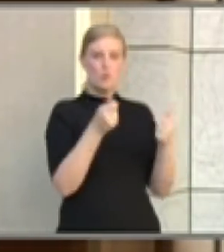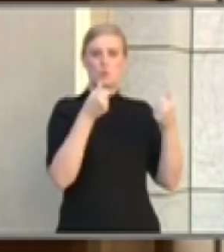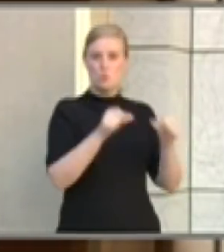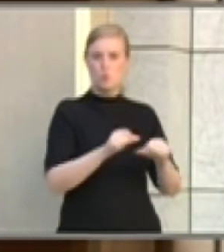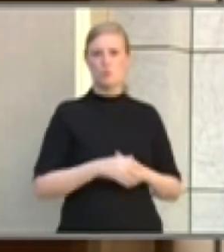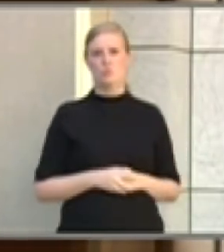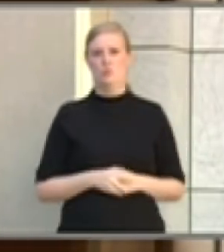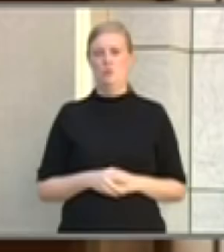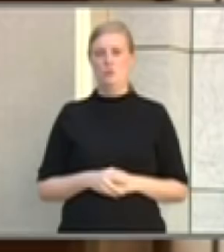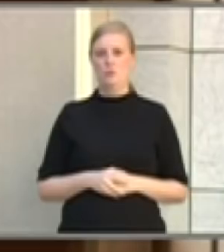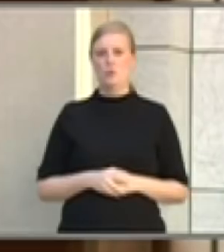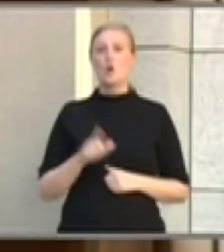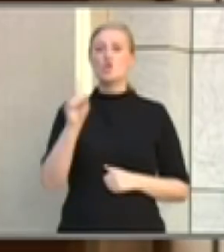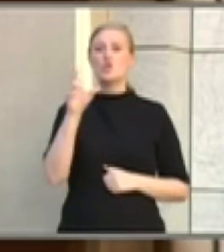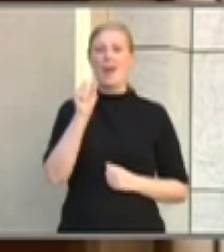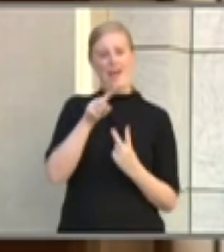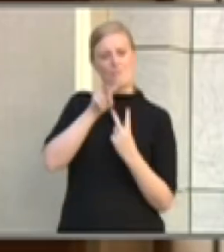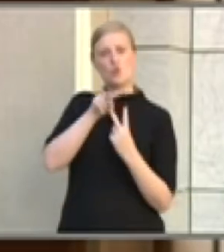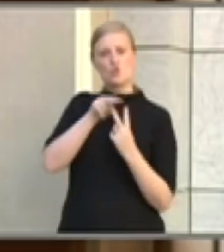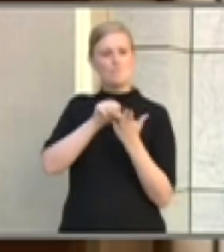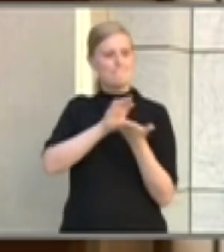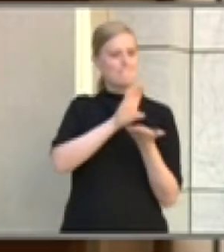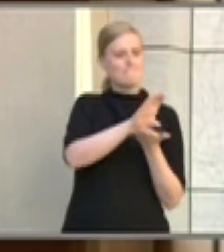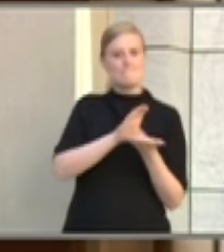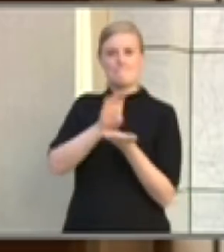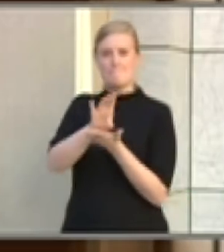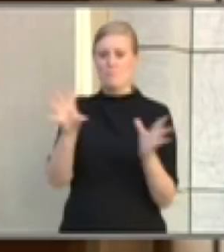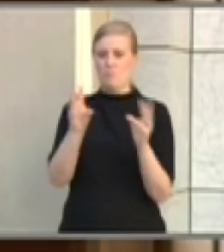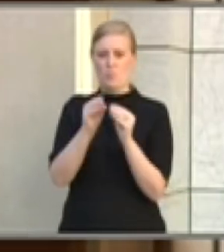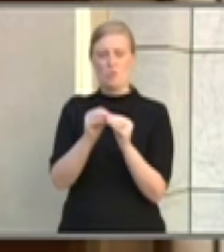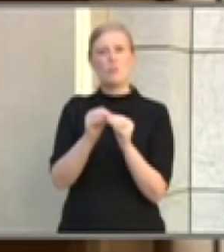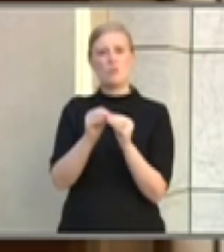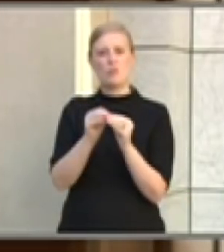packages, worth almost $70 billion.